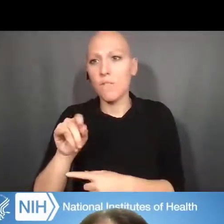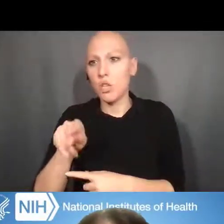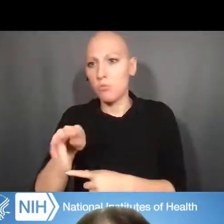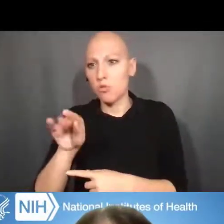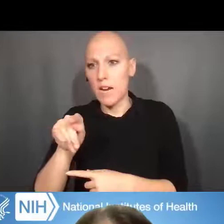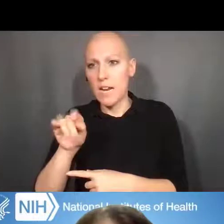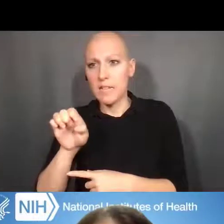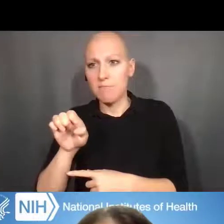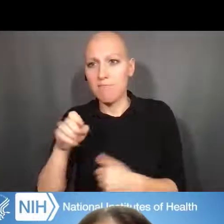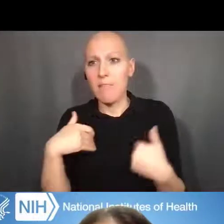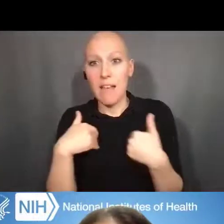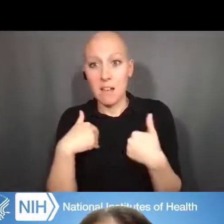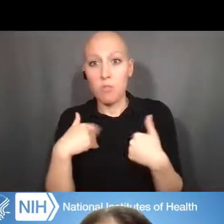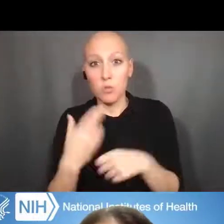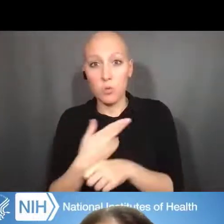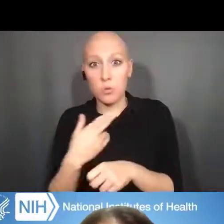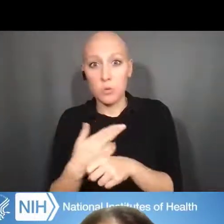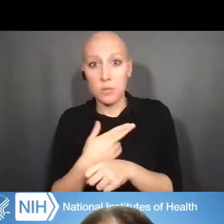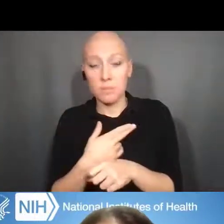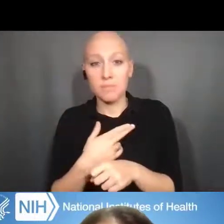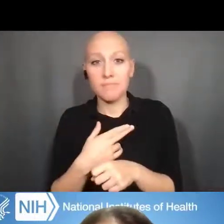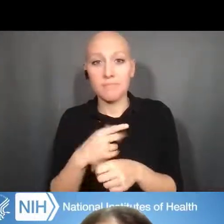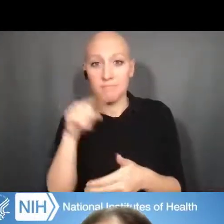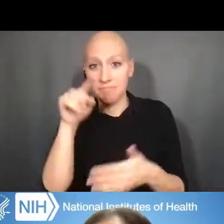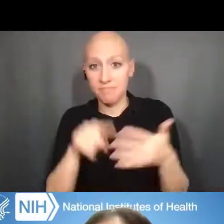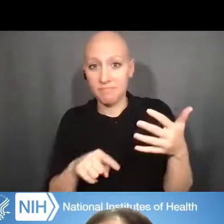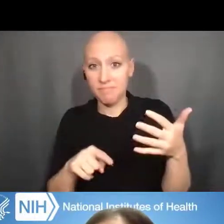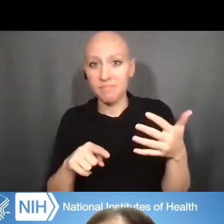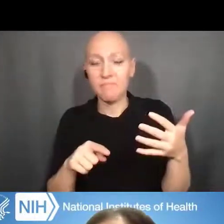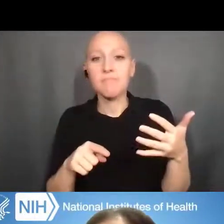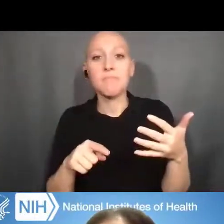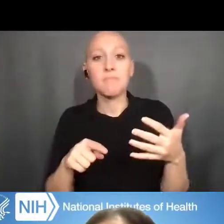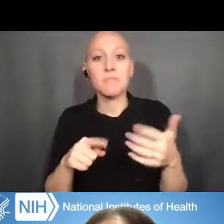a zebrafish, B, tadpole,